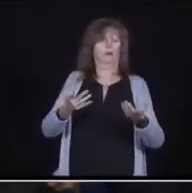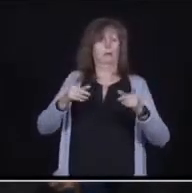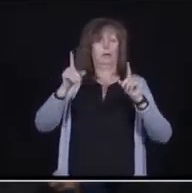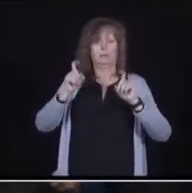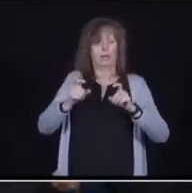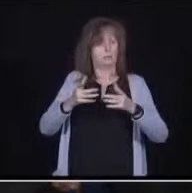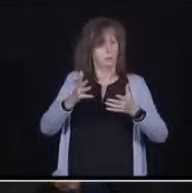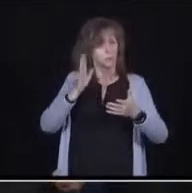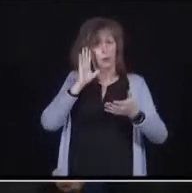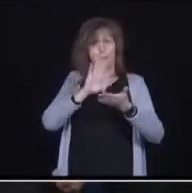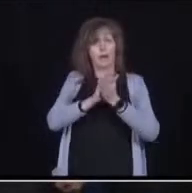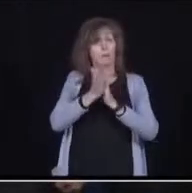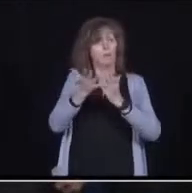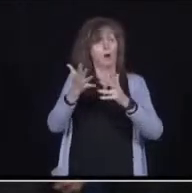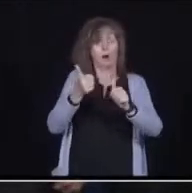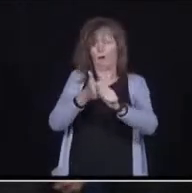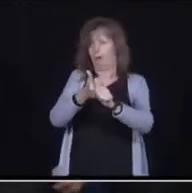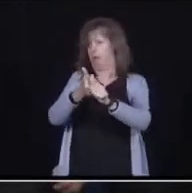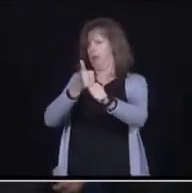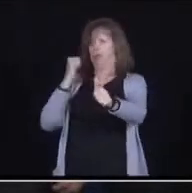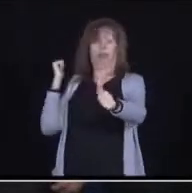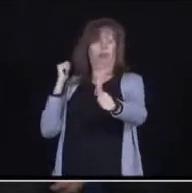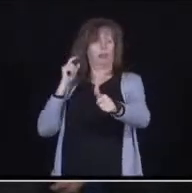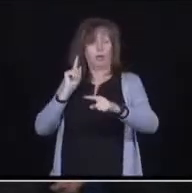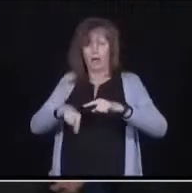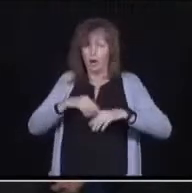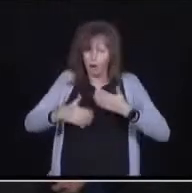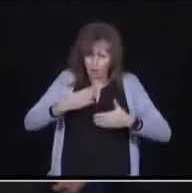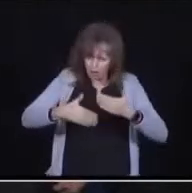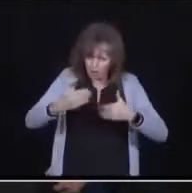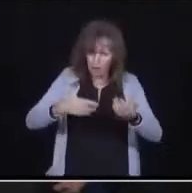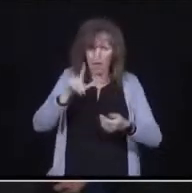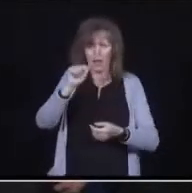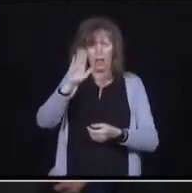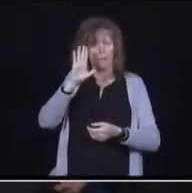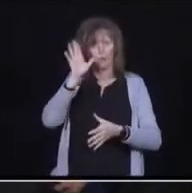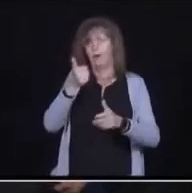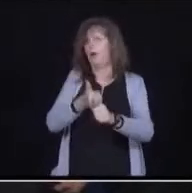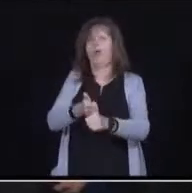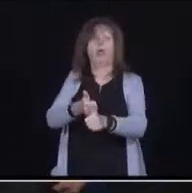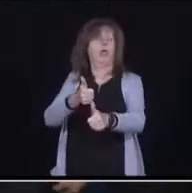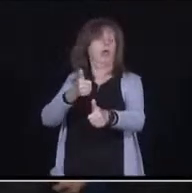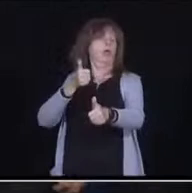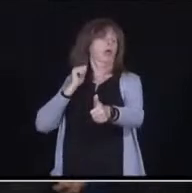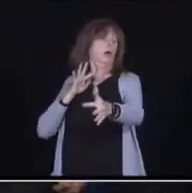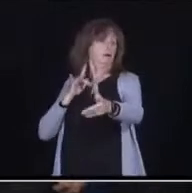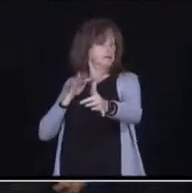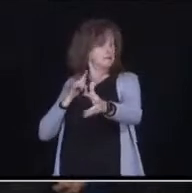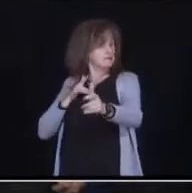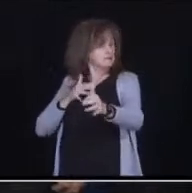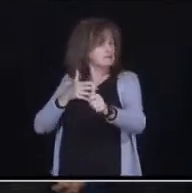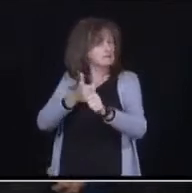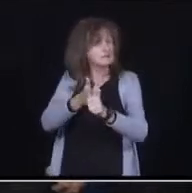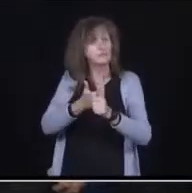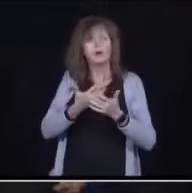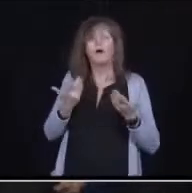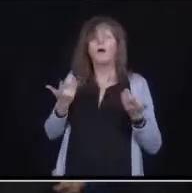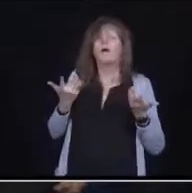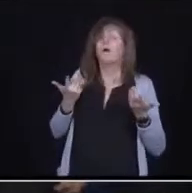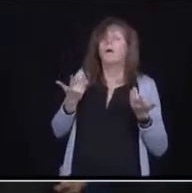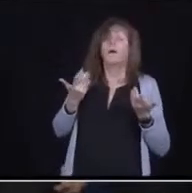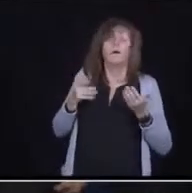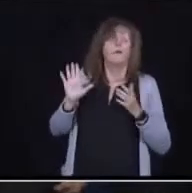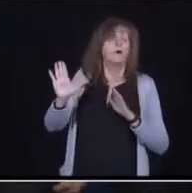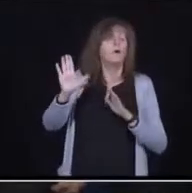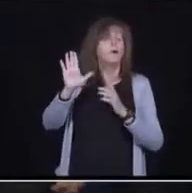prevented officials from getting an up-to-date, accurate picture of the virus because there were so many tests